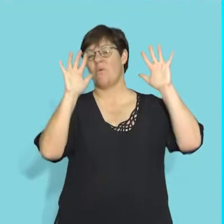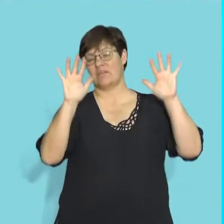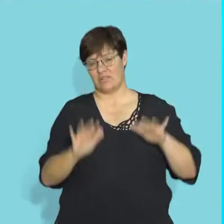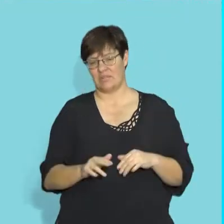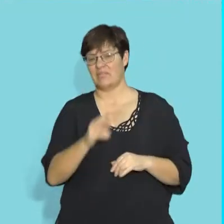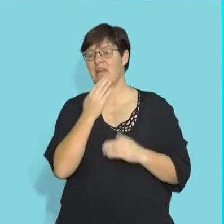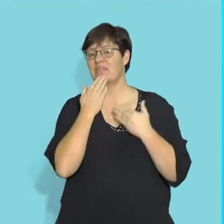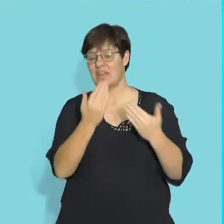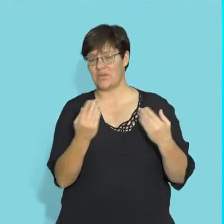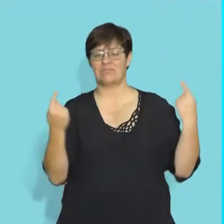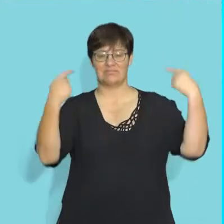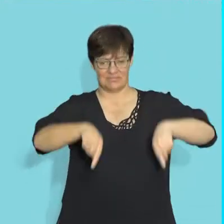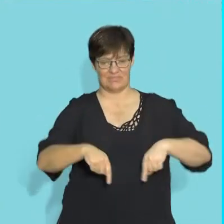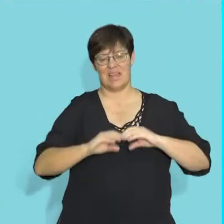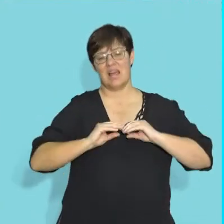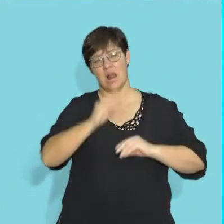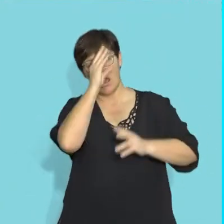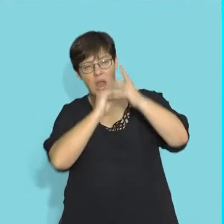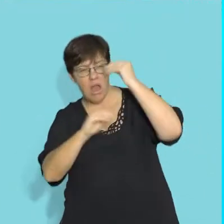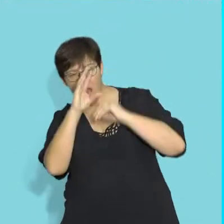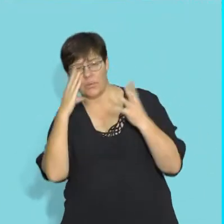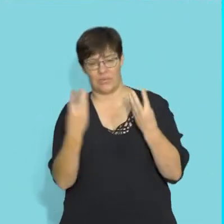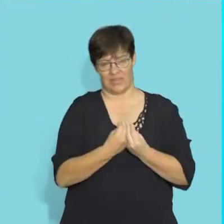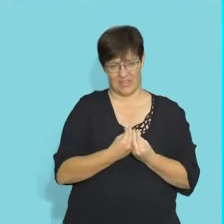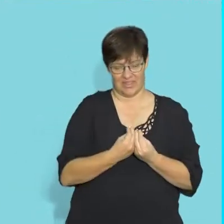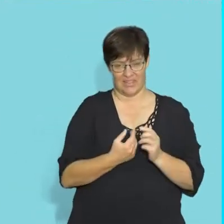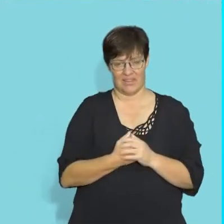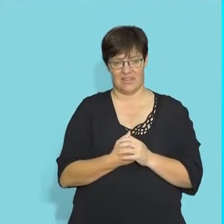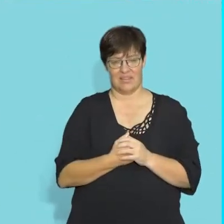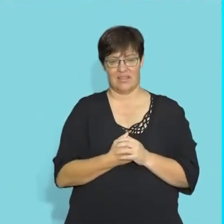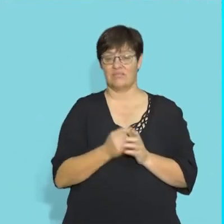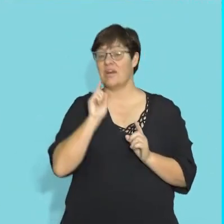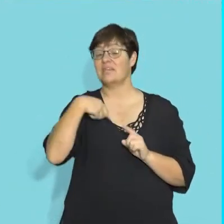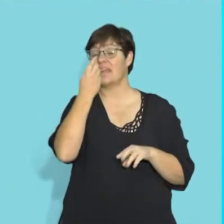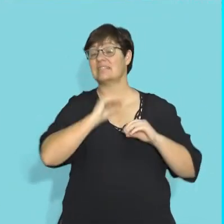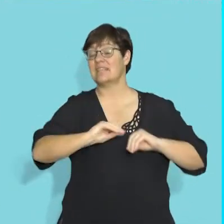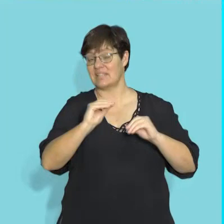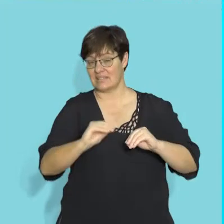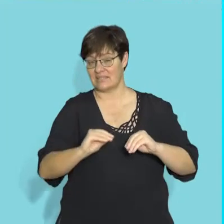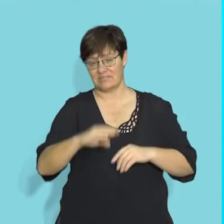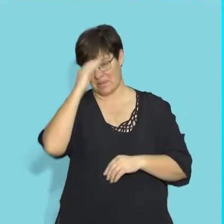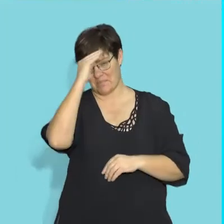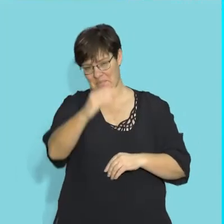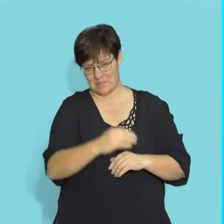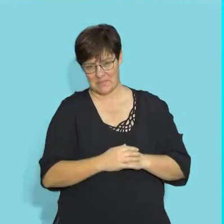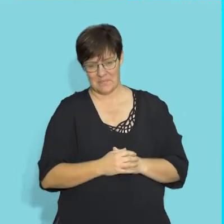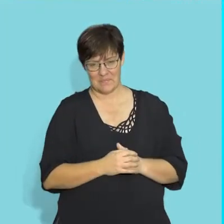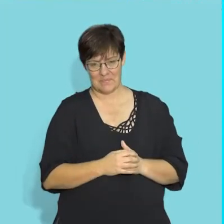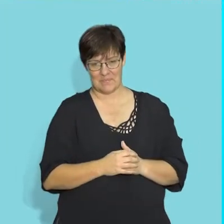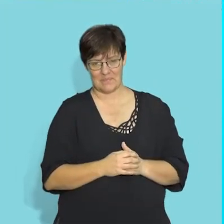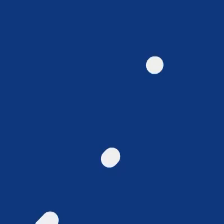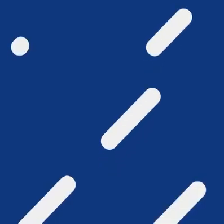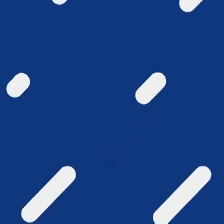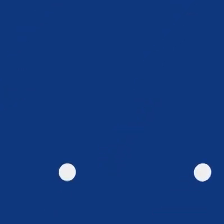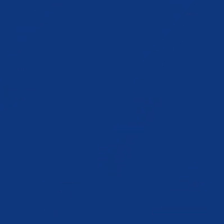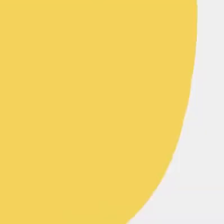it's been wonderful. Thank you for coming into this lesson, for learning, and until the next lesson, goodbye.